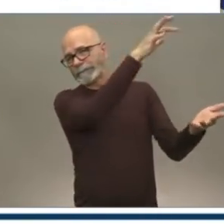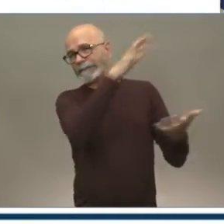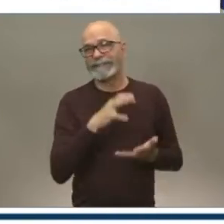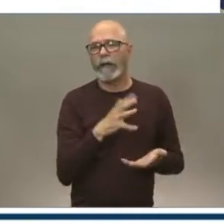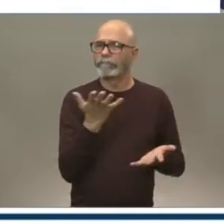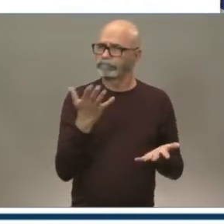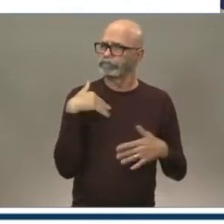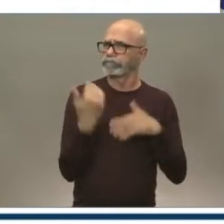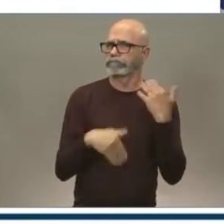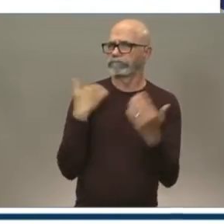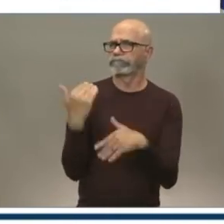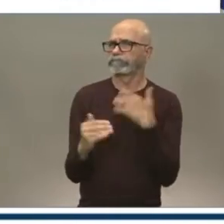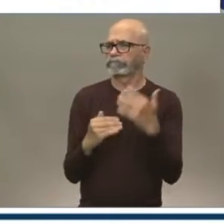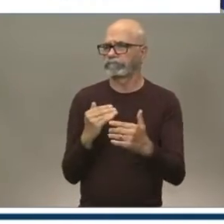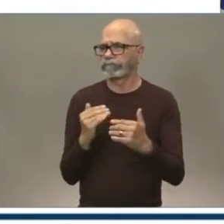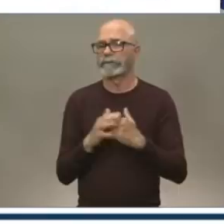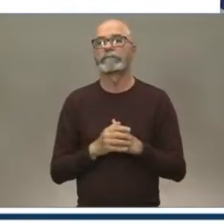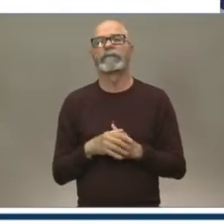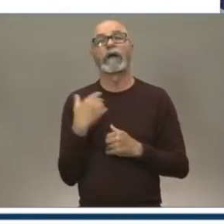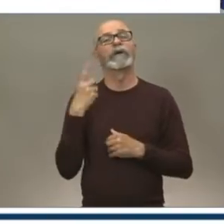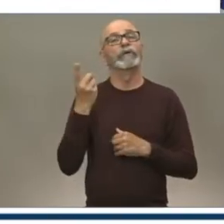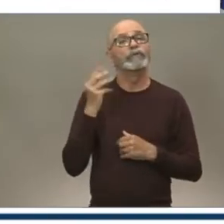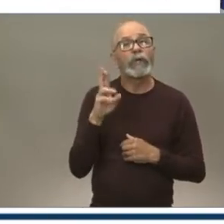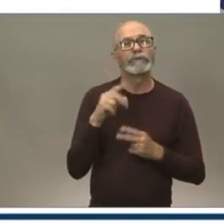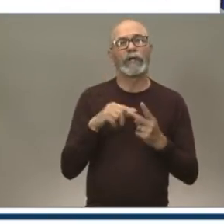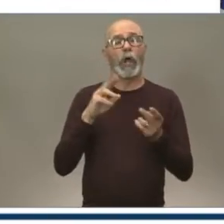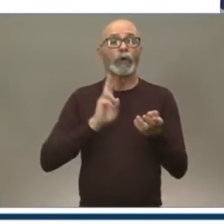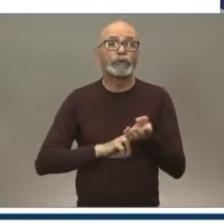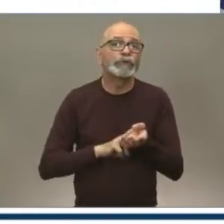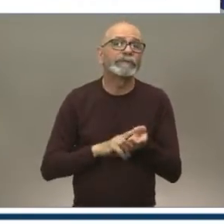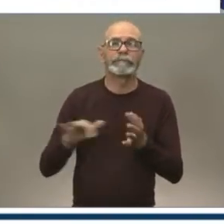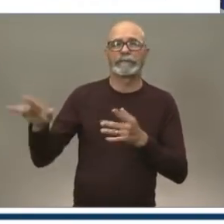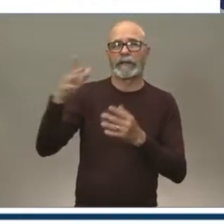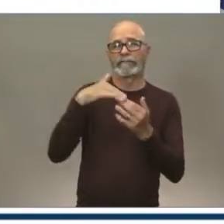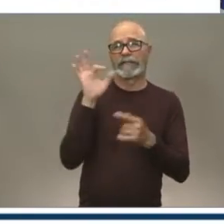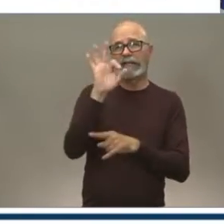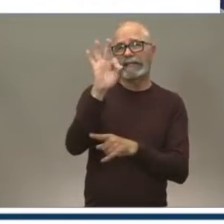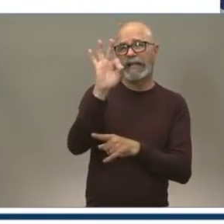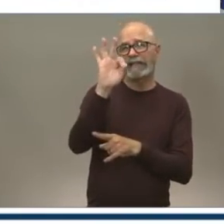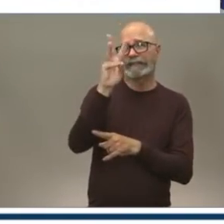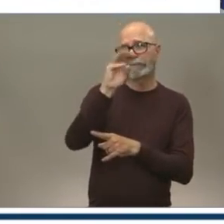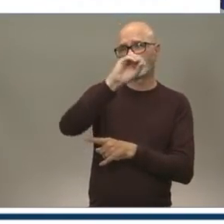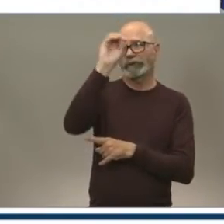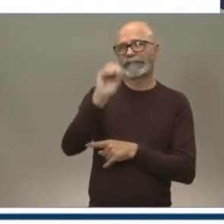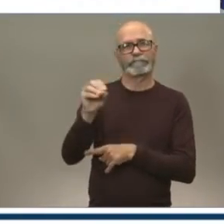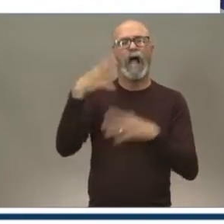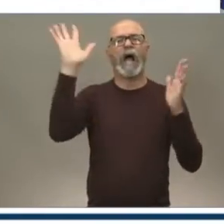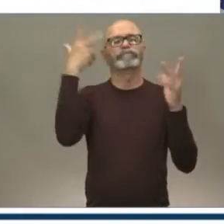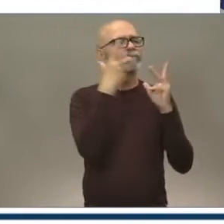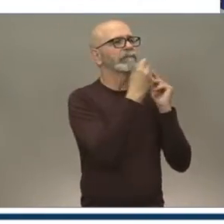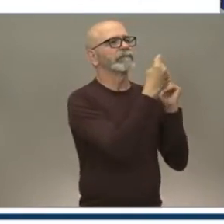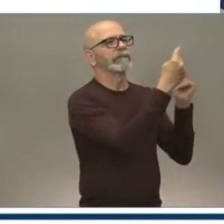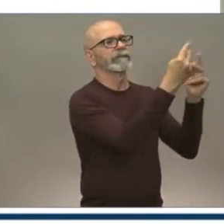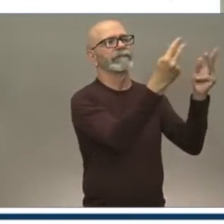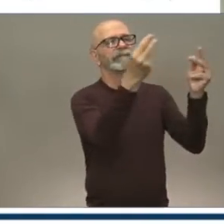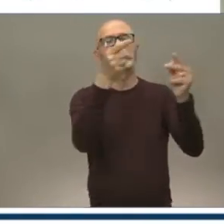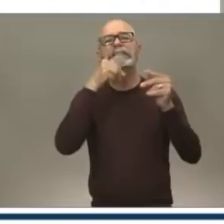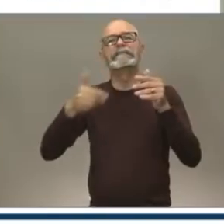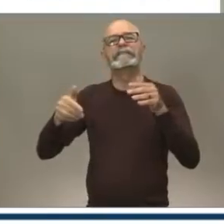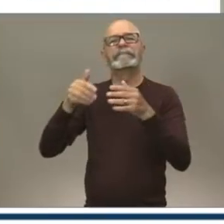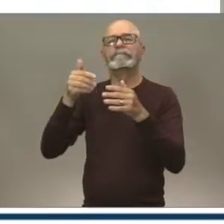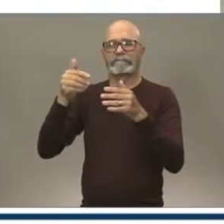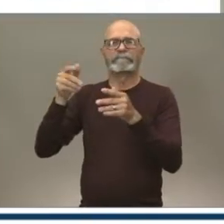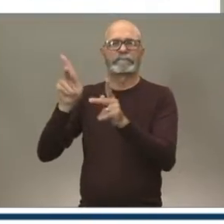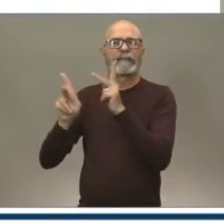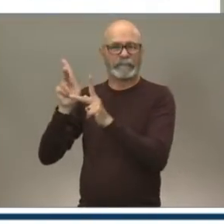96% of our healthcare workers have received their first dose. So now the healthcare worker clinics can start winding down, and those immunizers can support